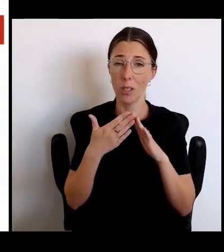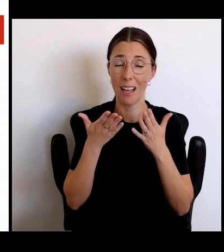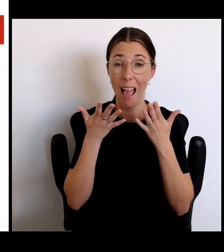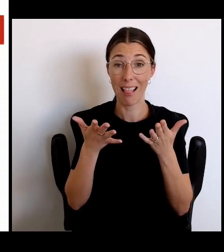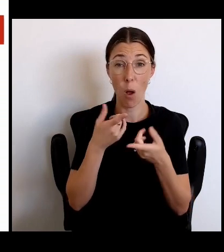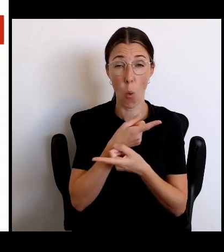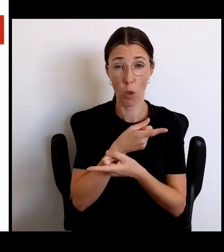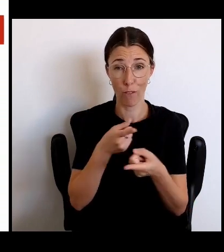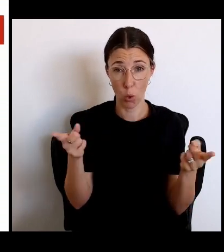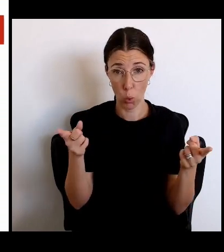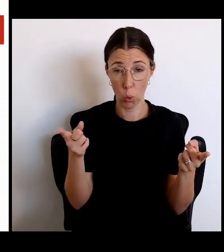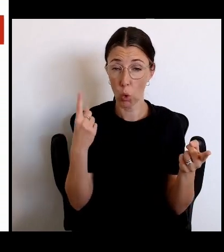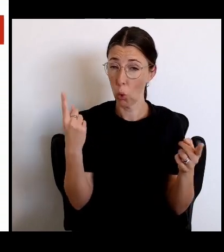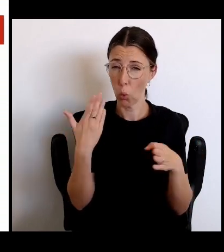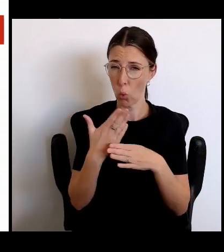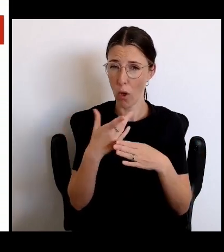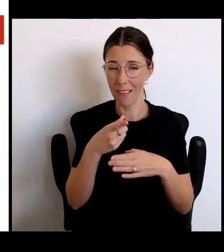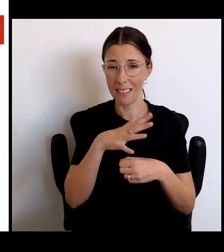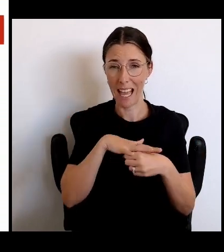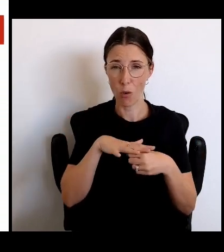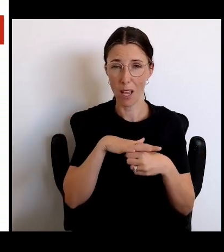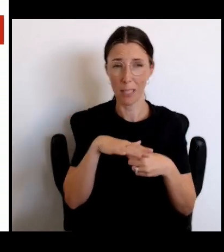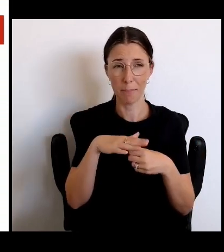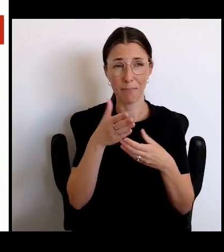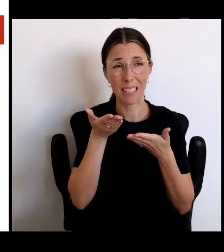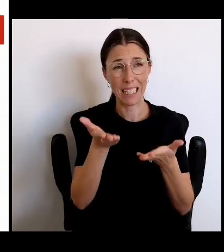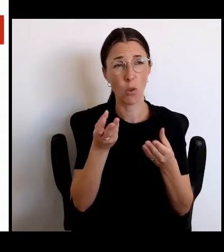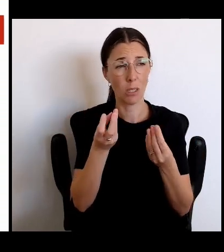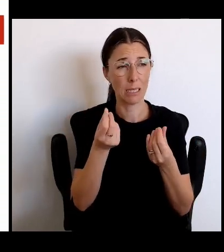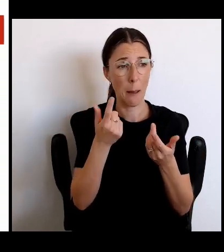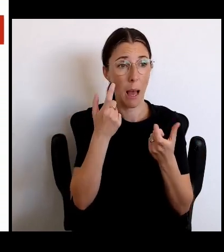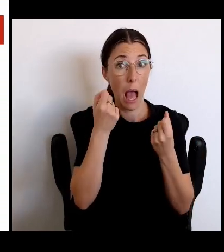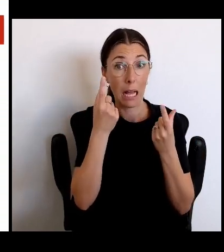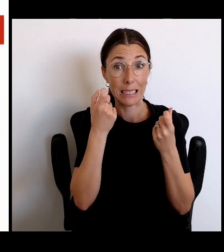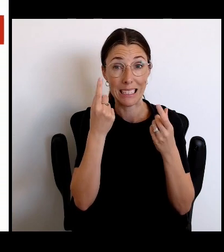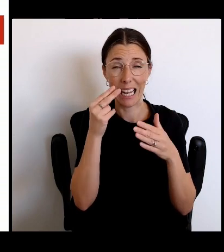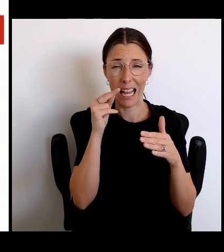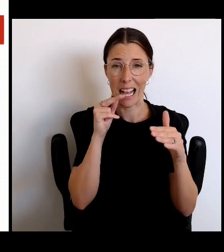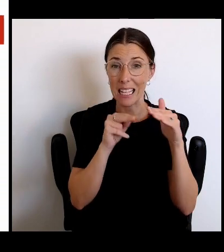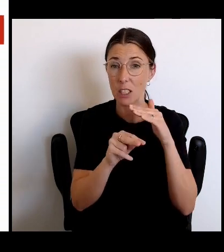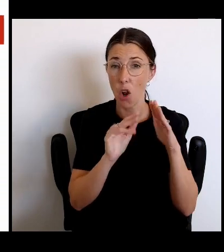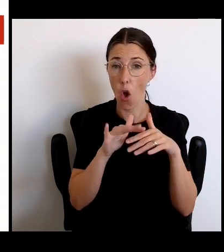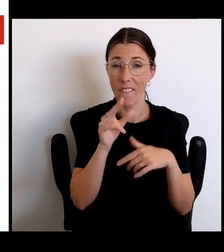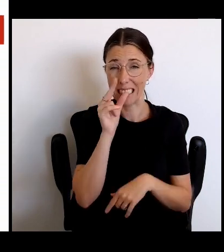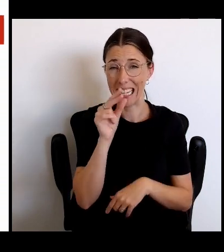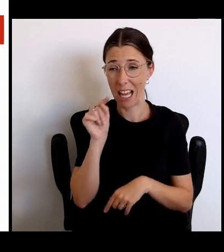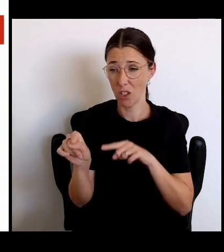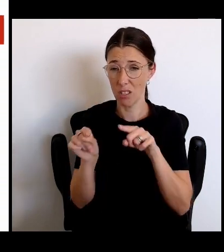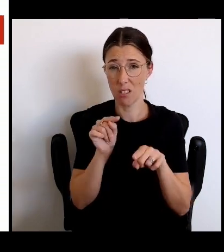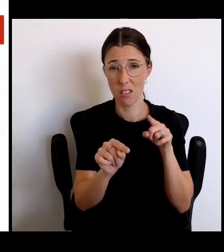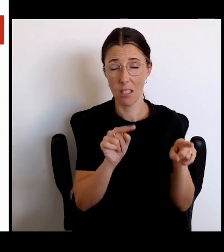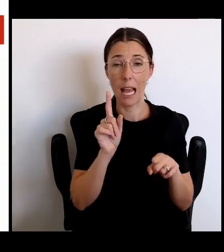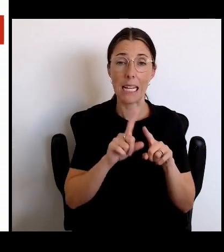I guess, to have some insights into understanding where teenagers are at and what are the different